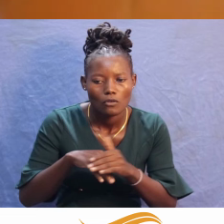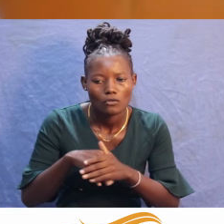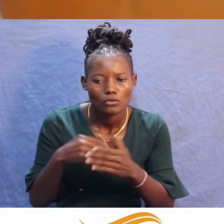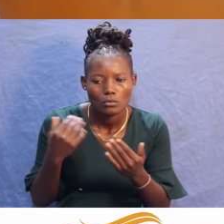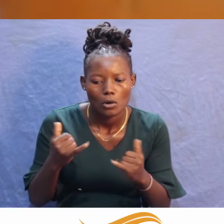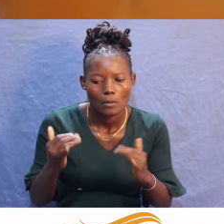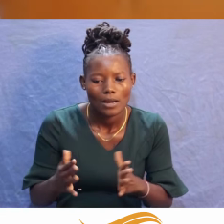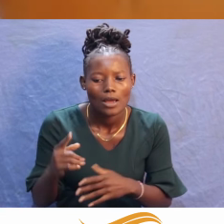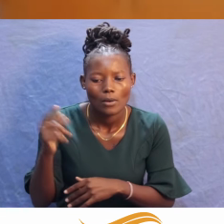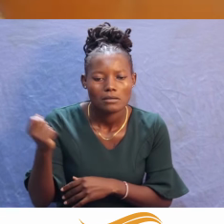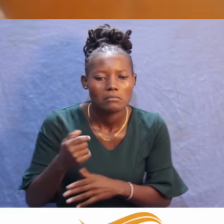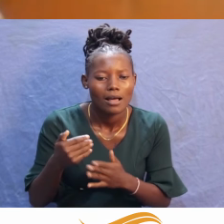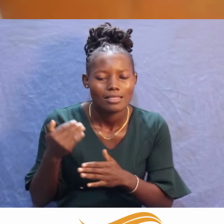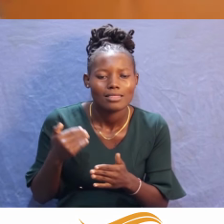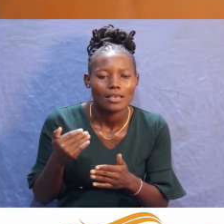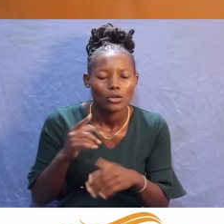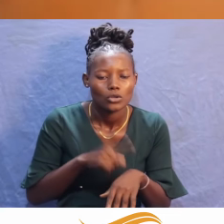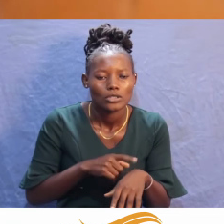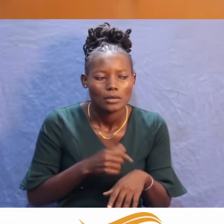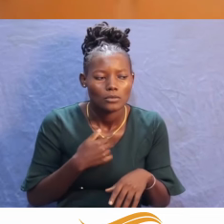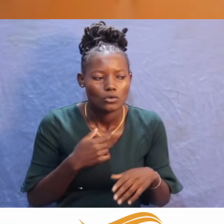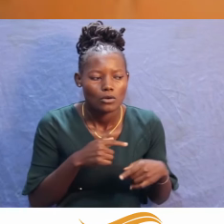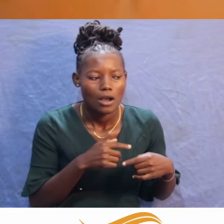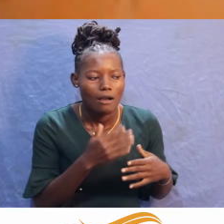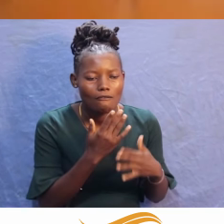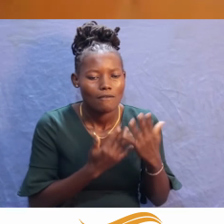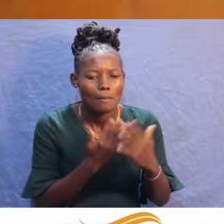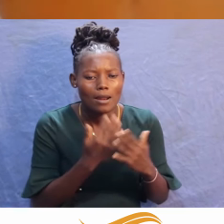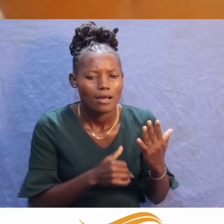ago, when you have blunt trauma to the chest wall,